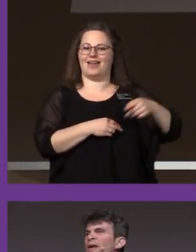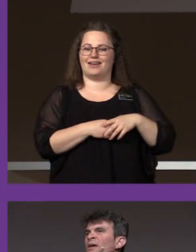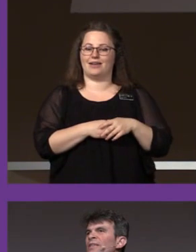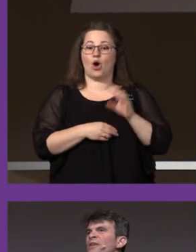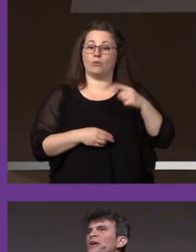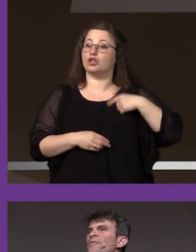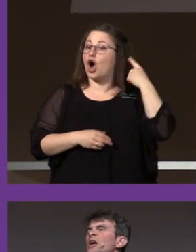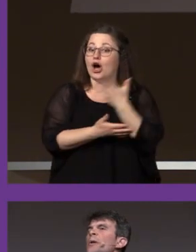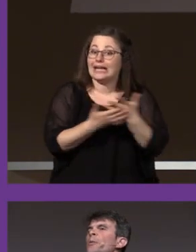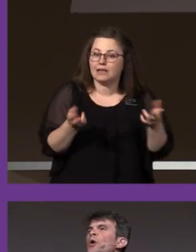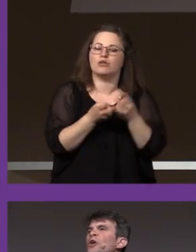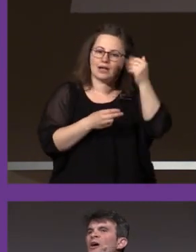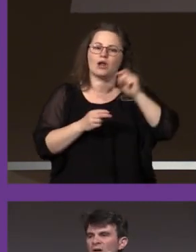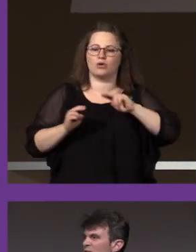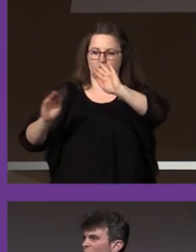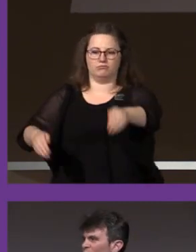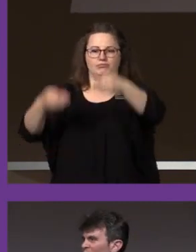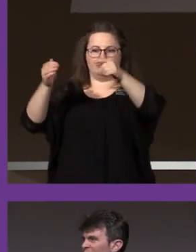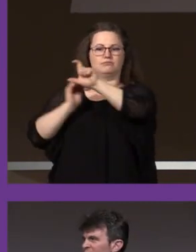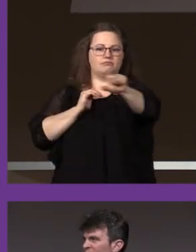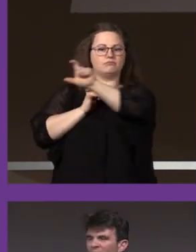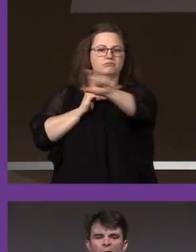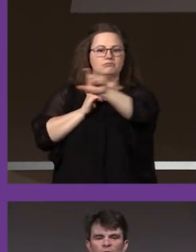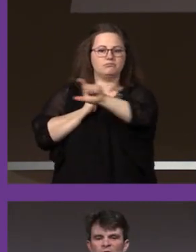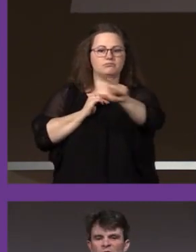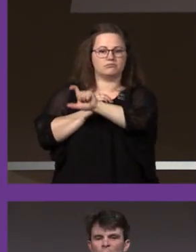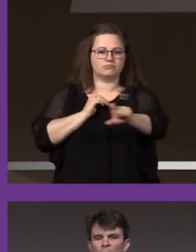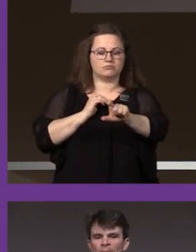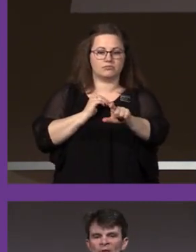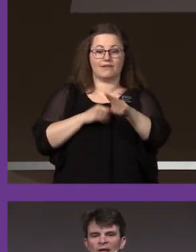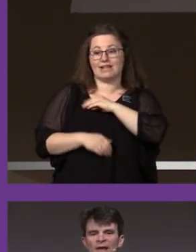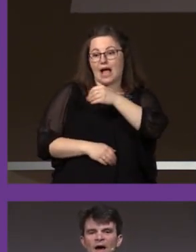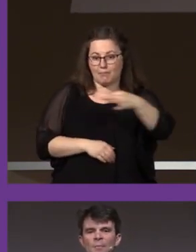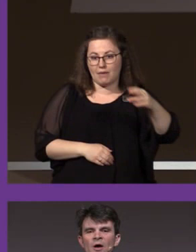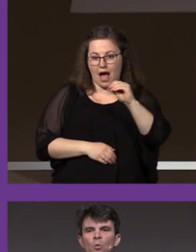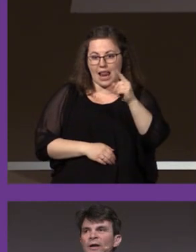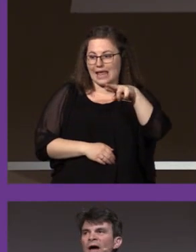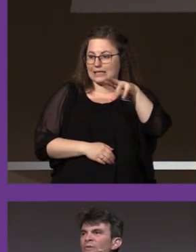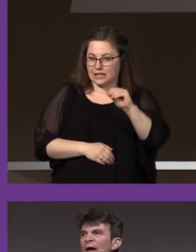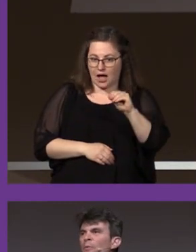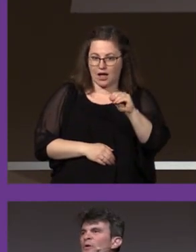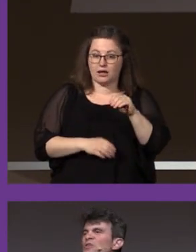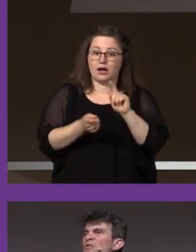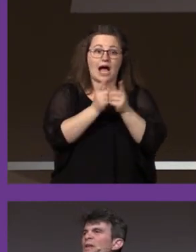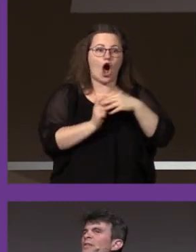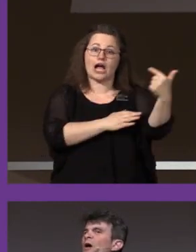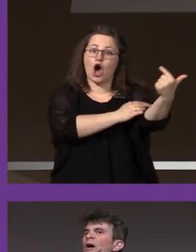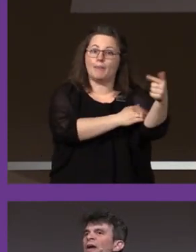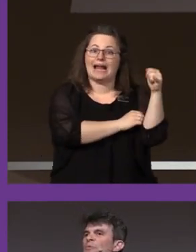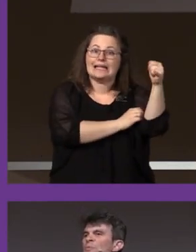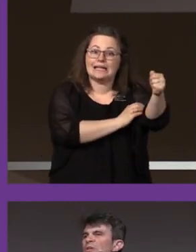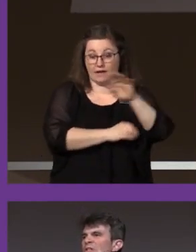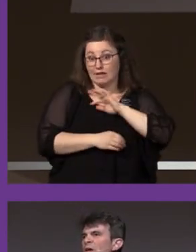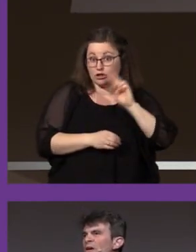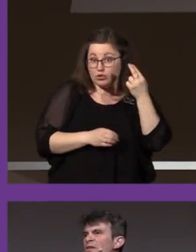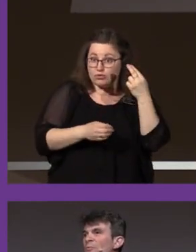can't hear, then you can have it coming up on cards on your Alexa app, for example. Why not have a camera built into it? There are